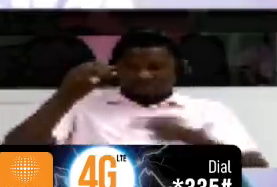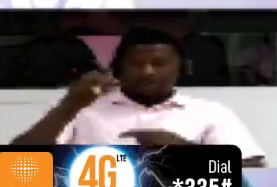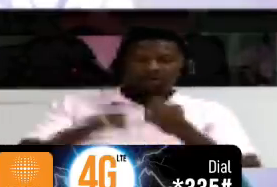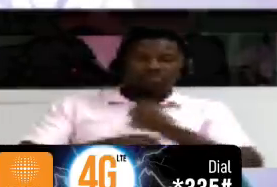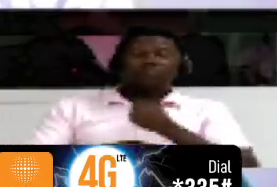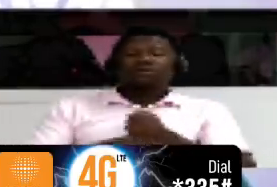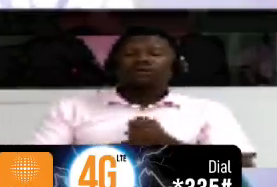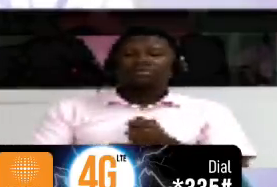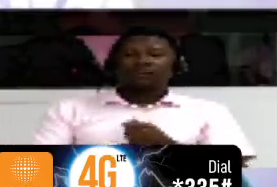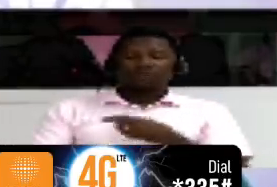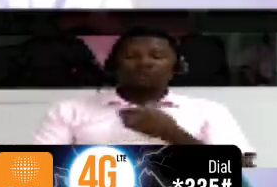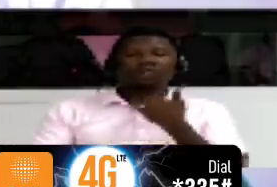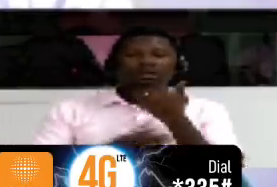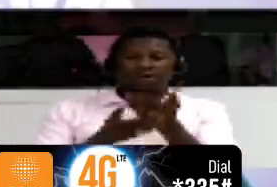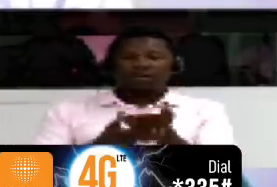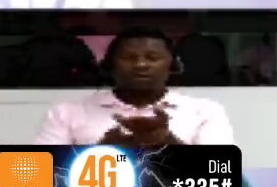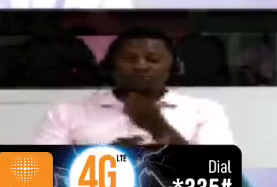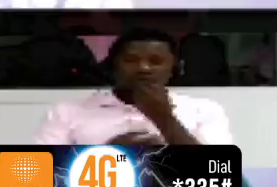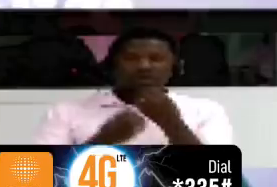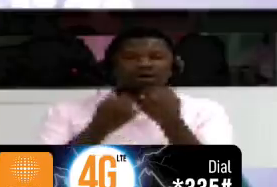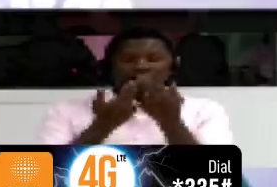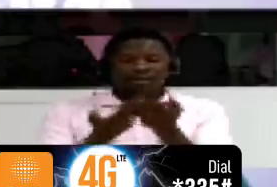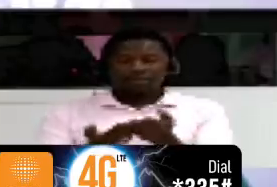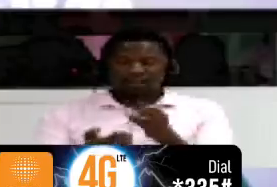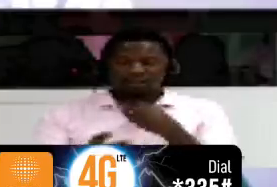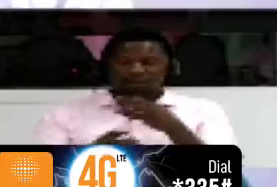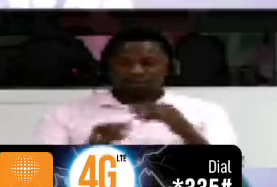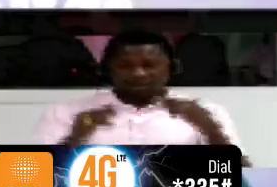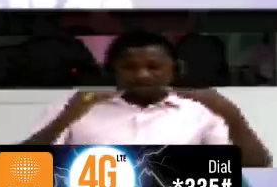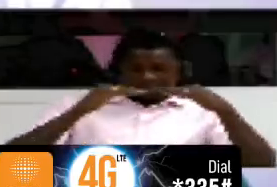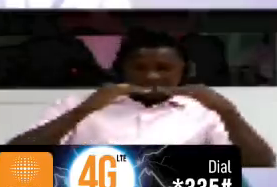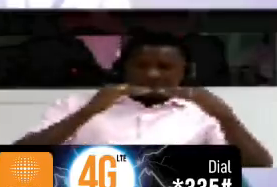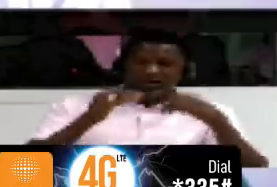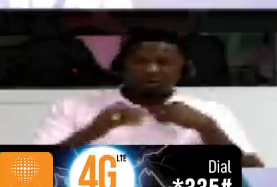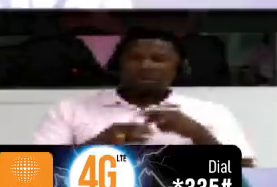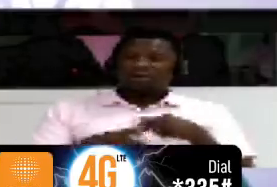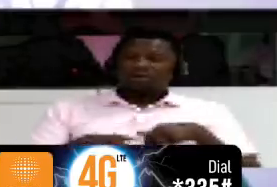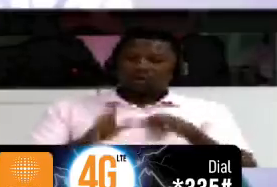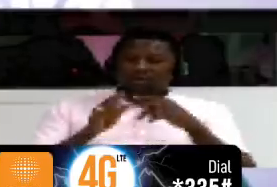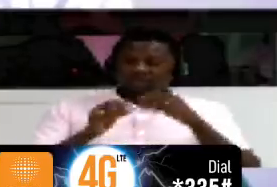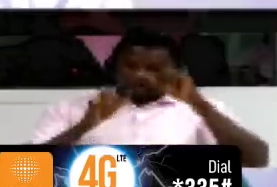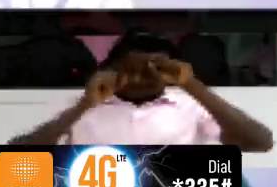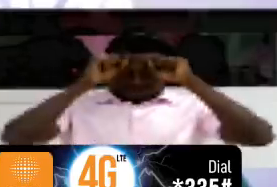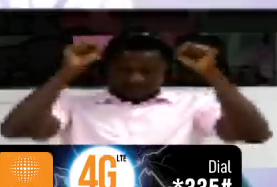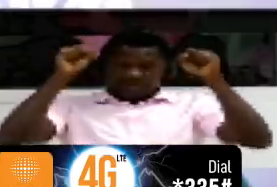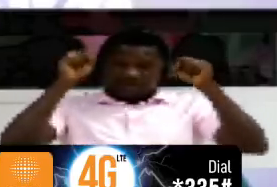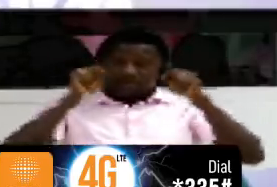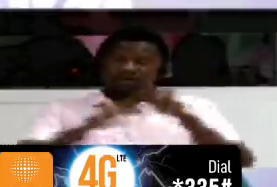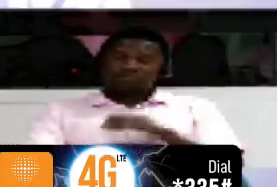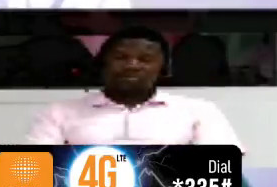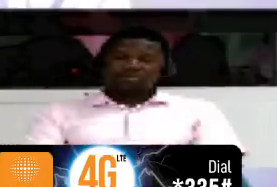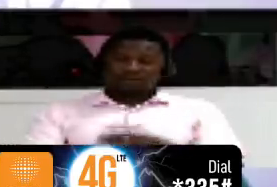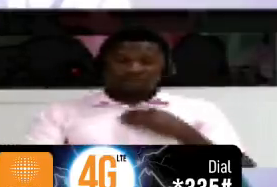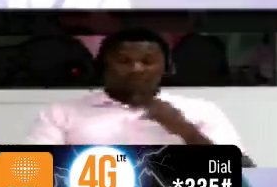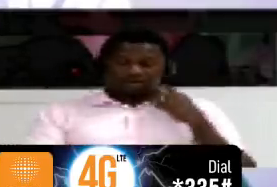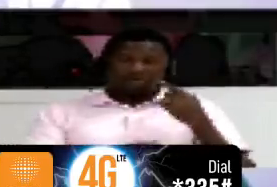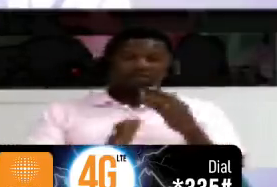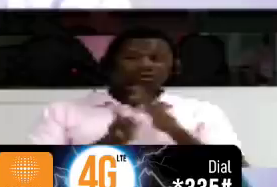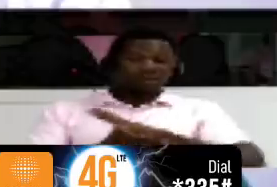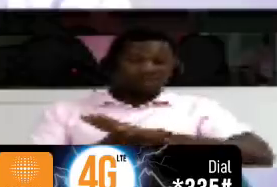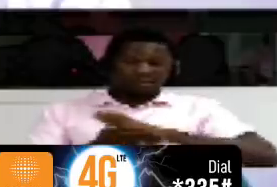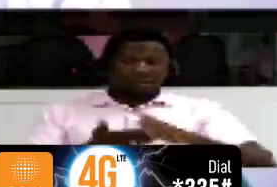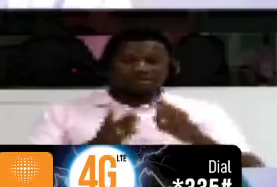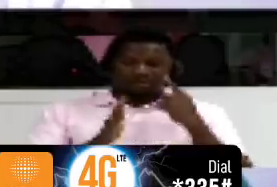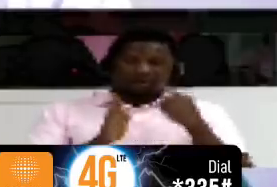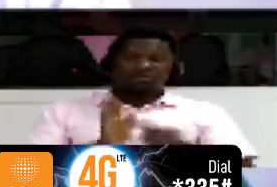And just like you were asking, they are almost similar to a running government. So that obviously clearly shows